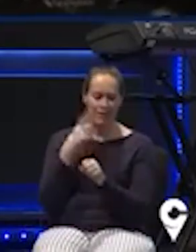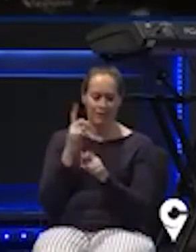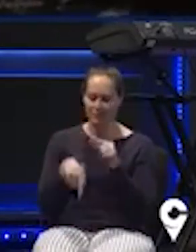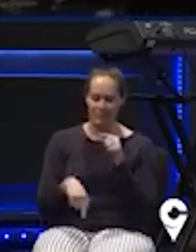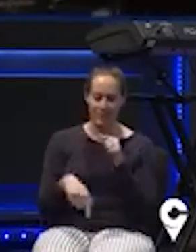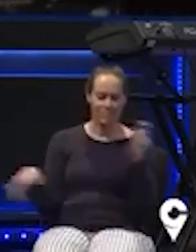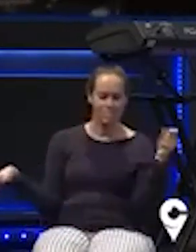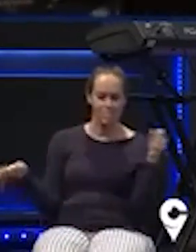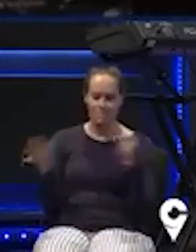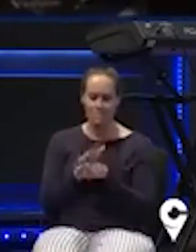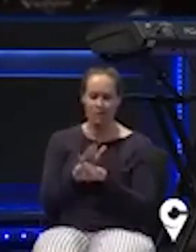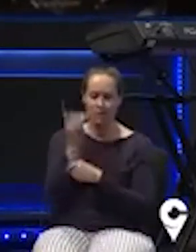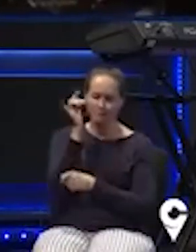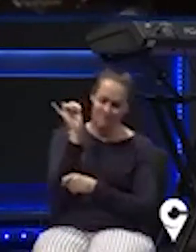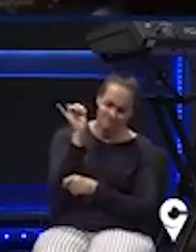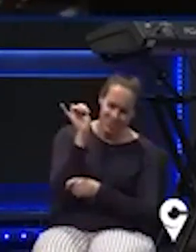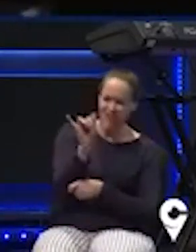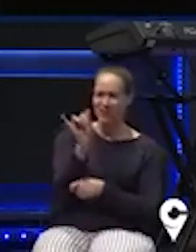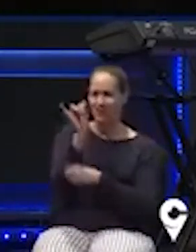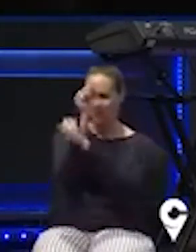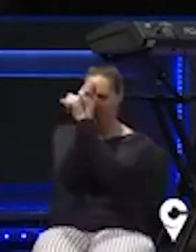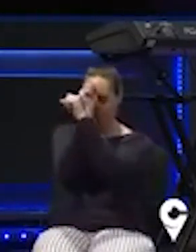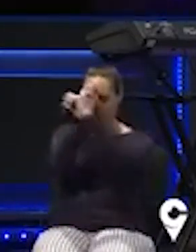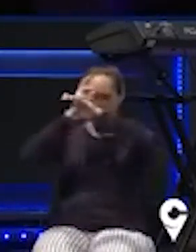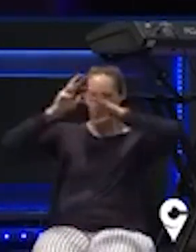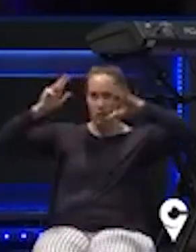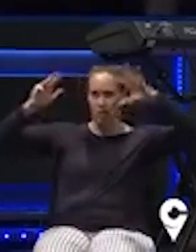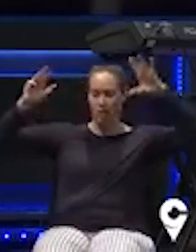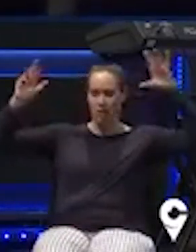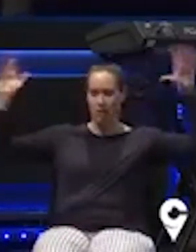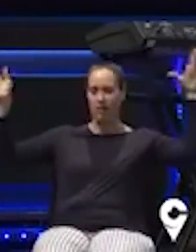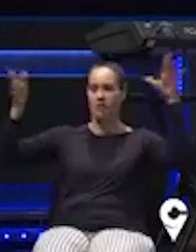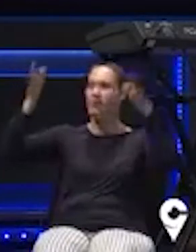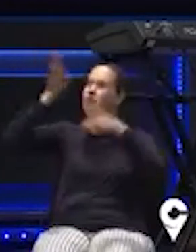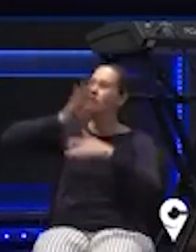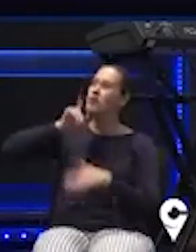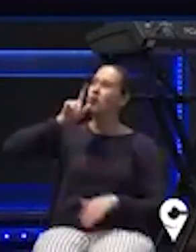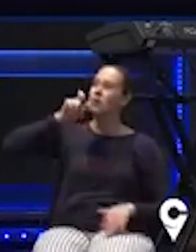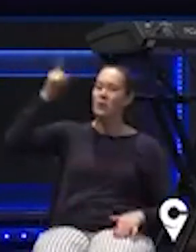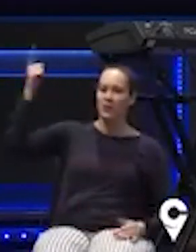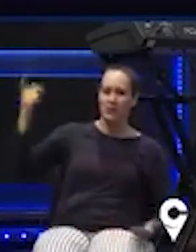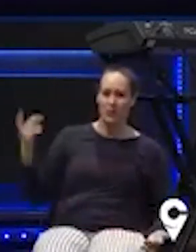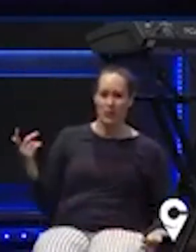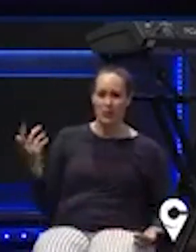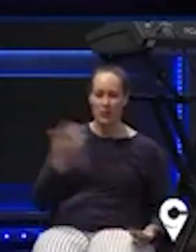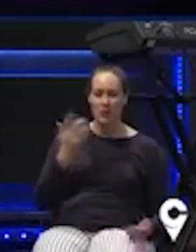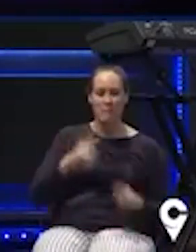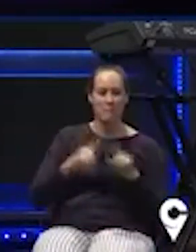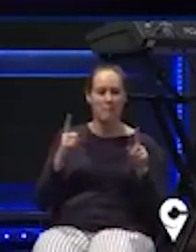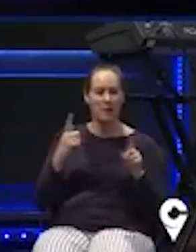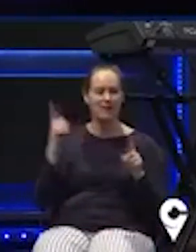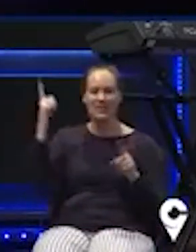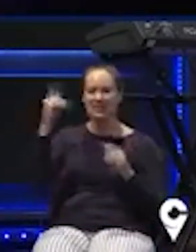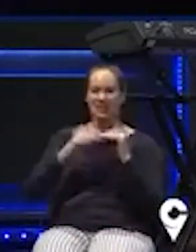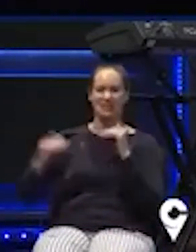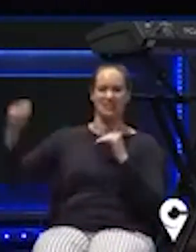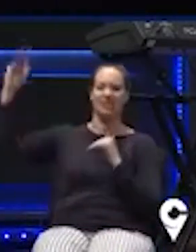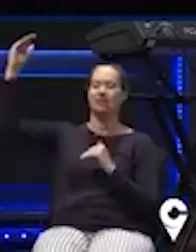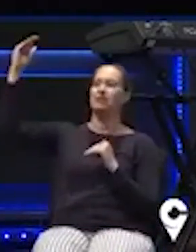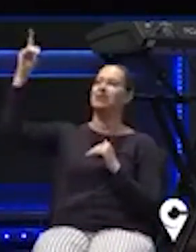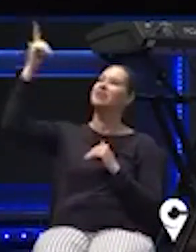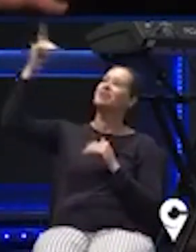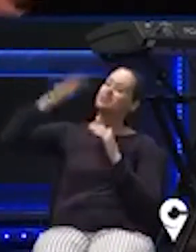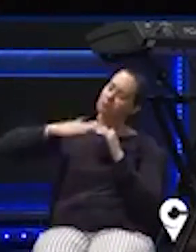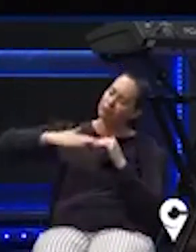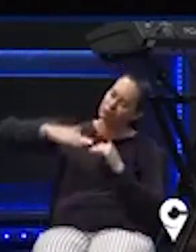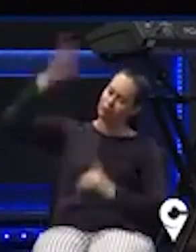the infinite that is God. But that's why we worship him. That's why we praise him. He is beyond us. He is above us. He is strong.